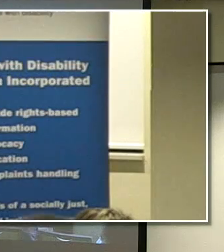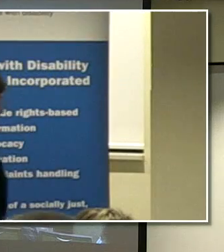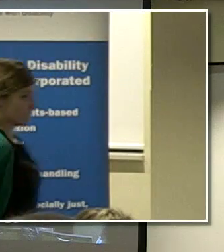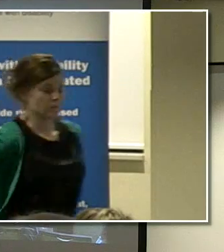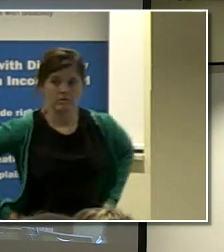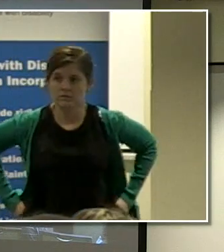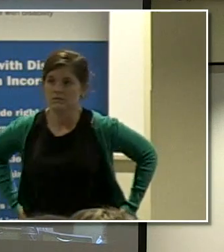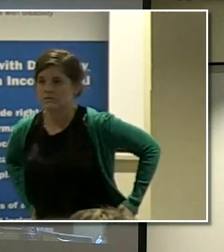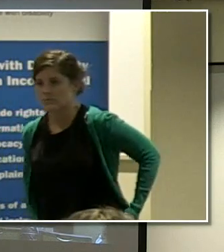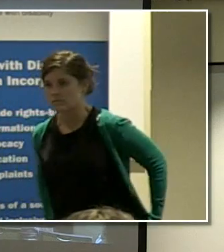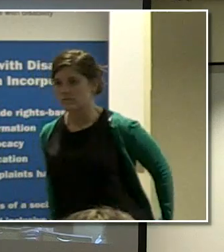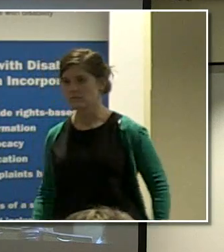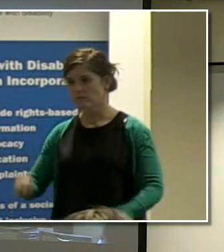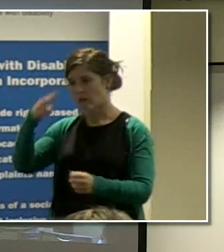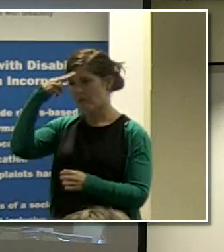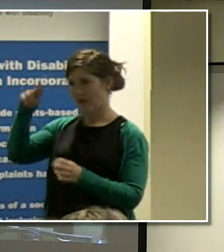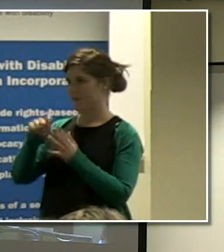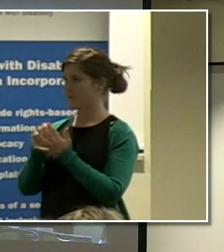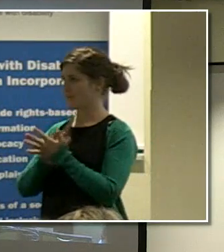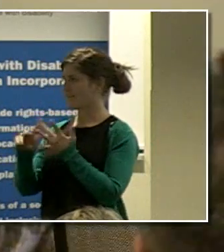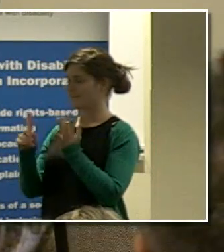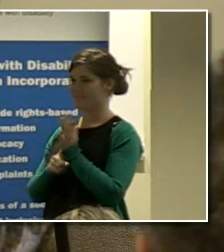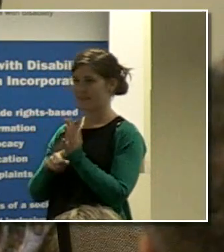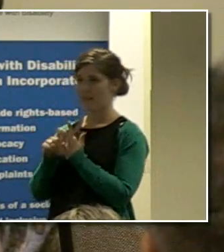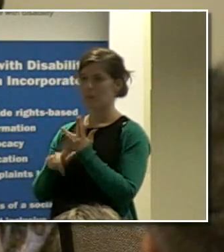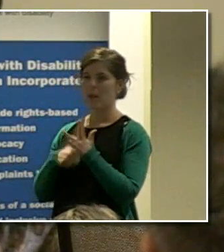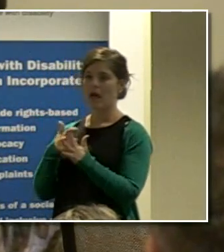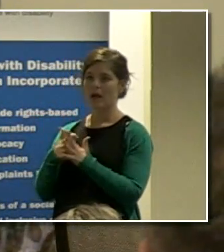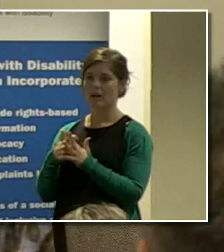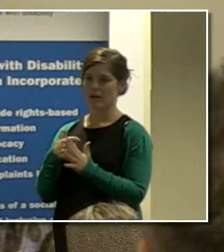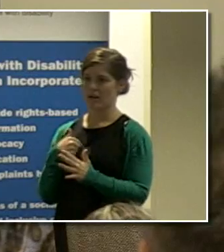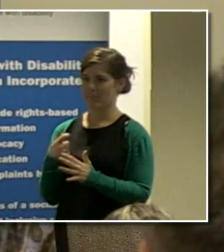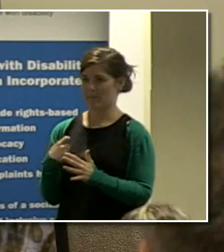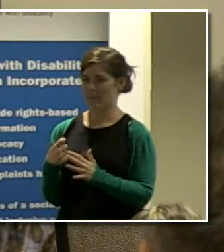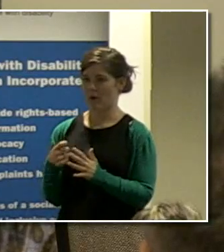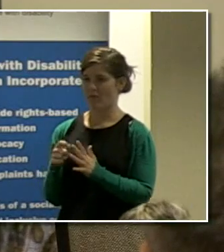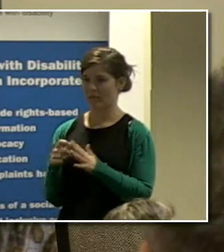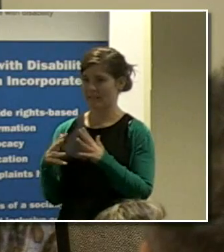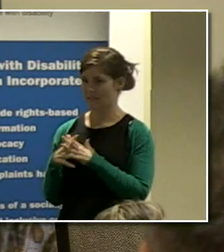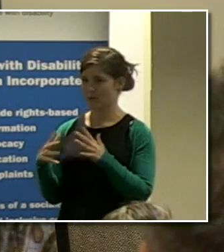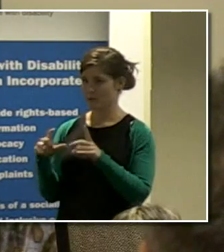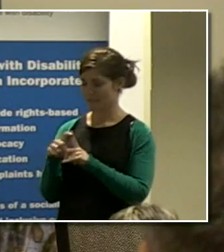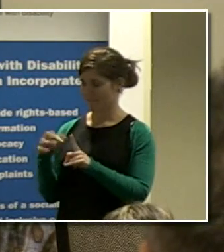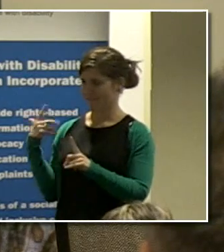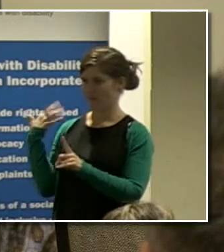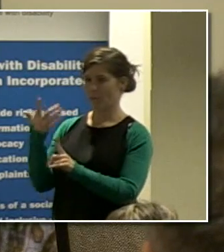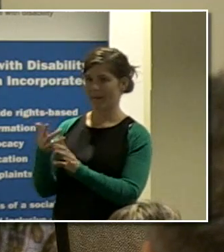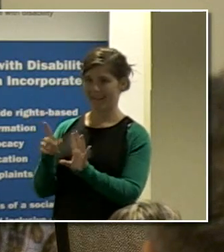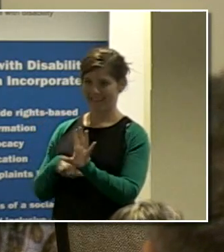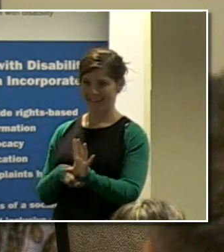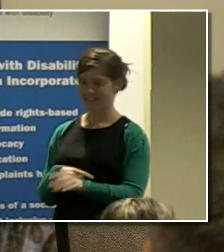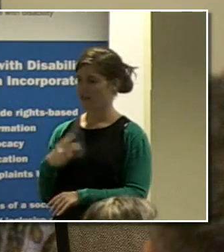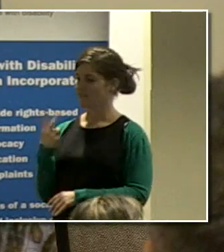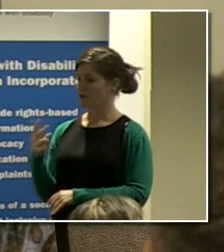My name is Phil Pluck. I've been a member of PWD for many years. I had two people in the family